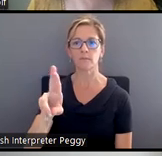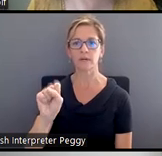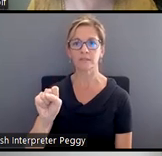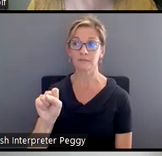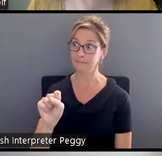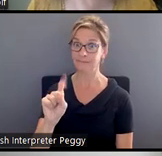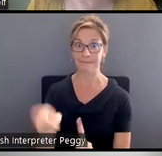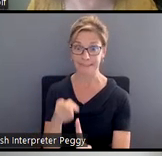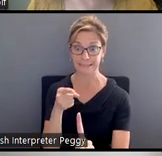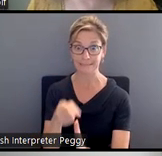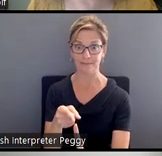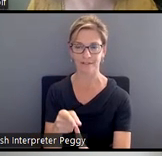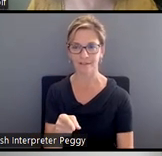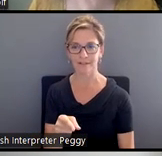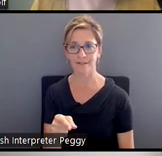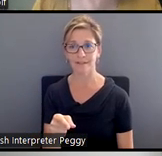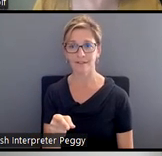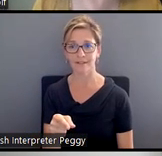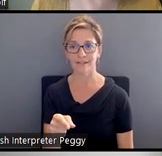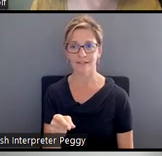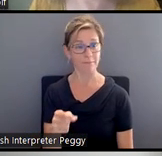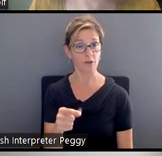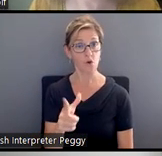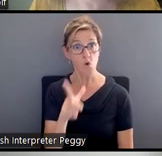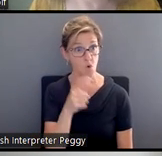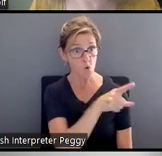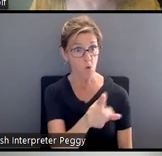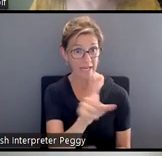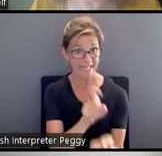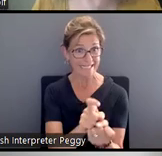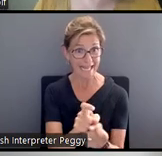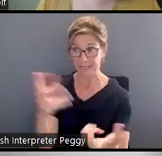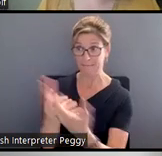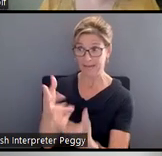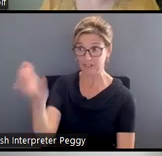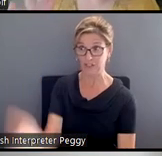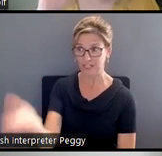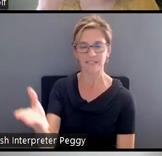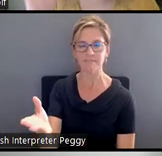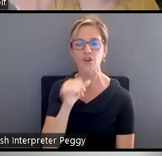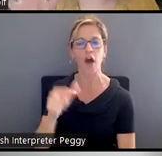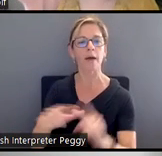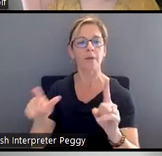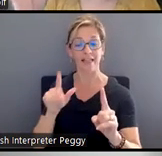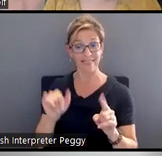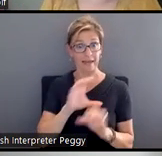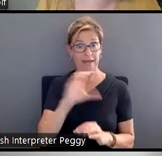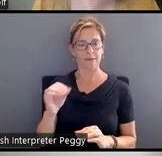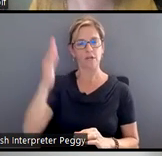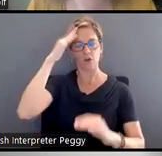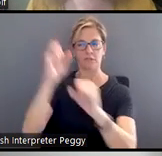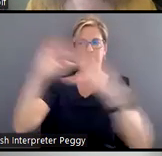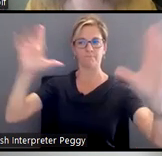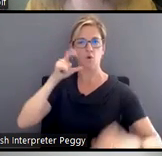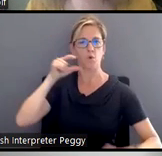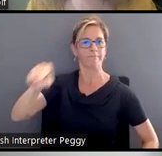Now, it's possible that no one in the audience fit that exactly, but they have this very clear picture. He said